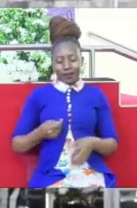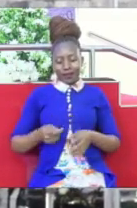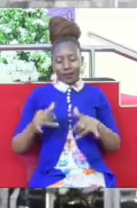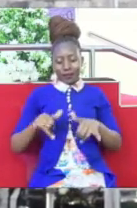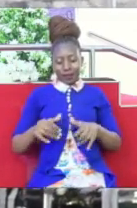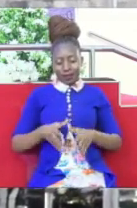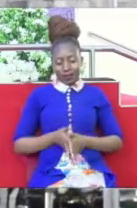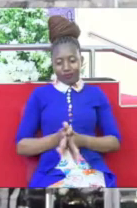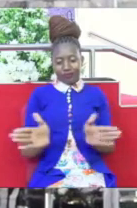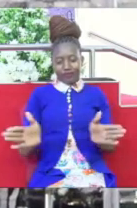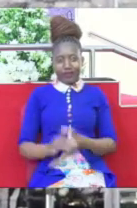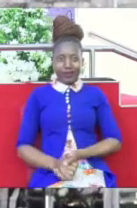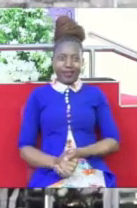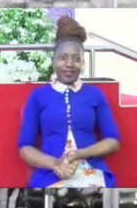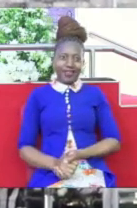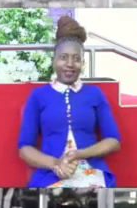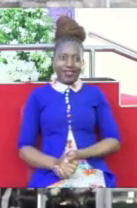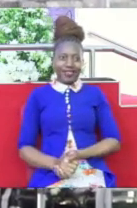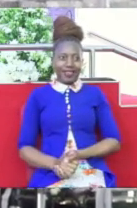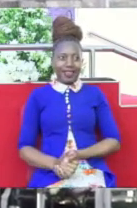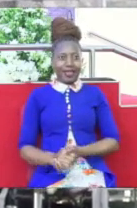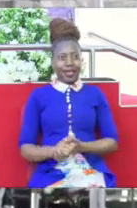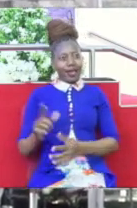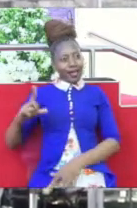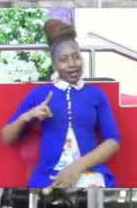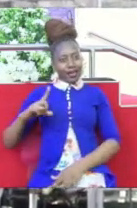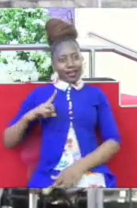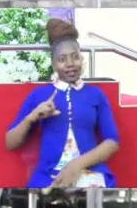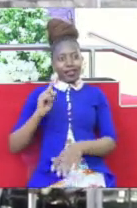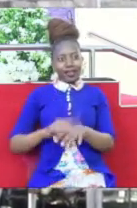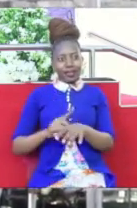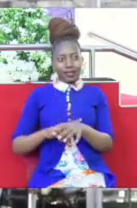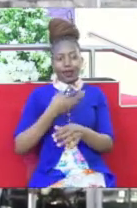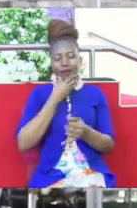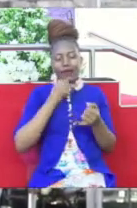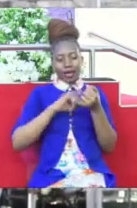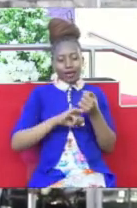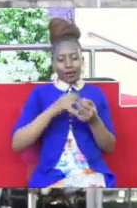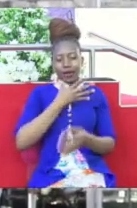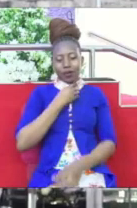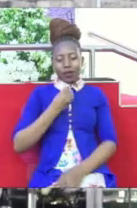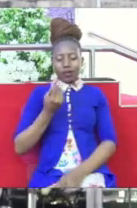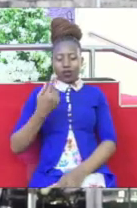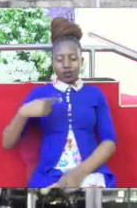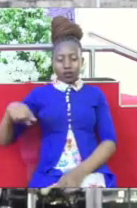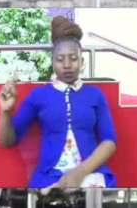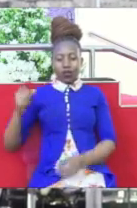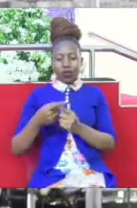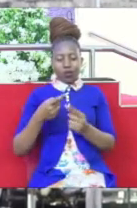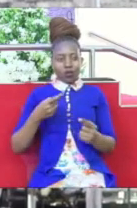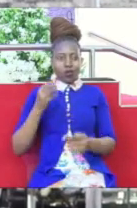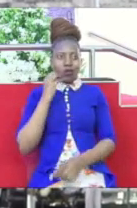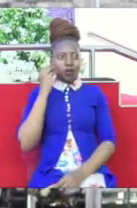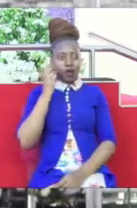kama wanawake, kama mume wako anataka kutoka katika nyumba, do him a favor. Mfanyie ile kazi ya ziada. Make sure his zipper's